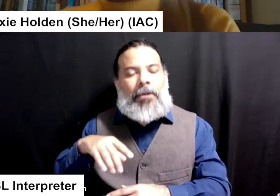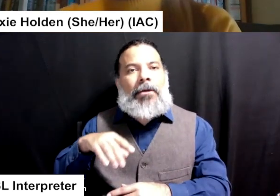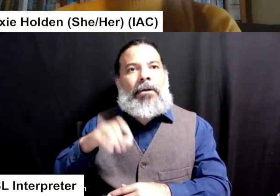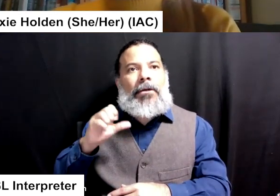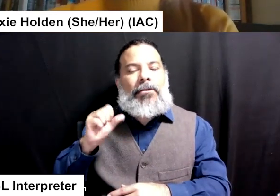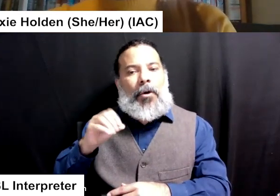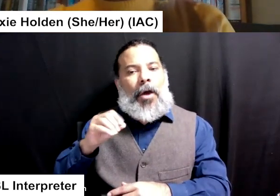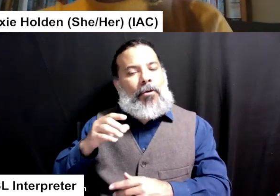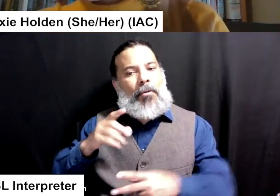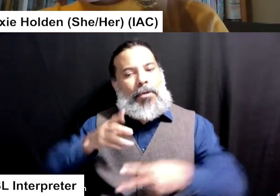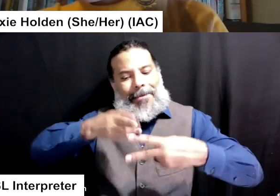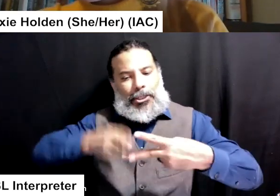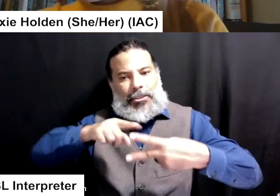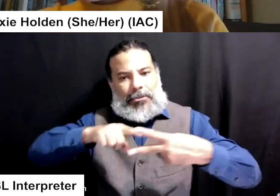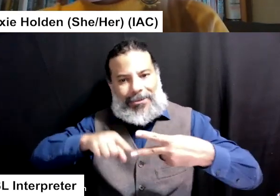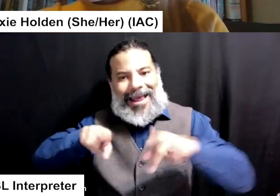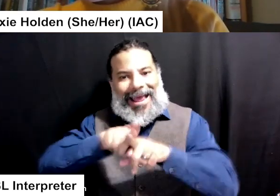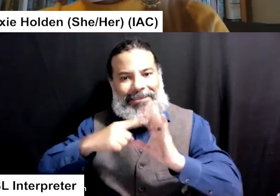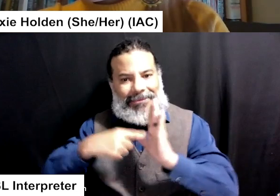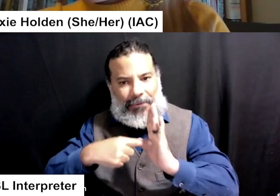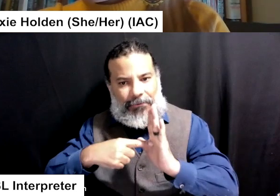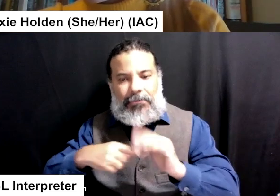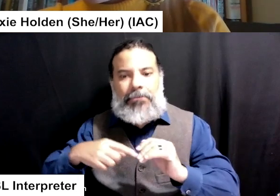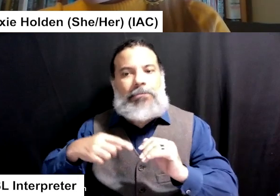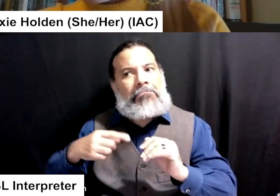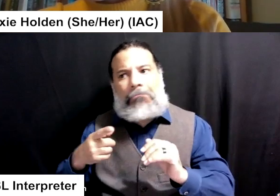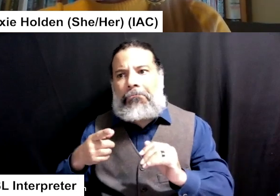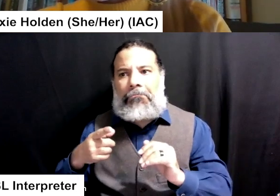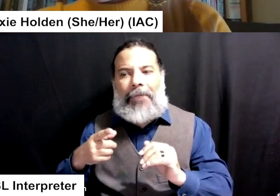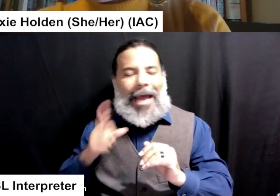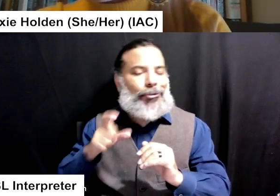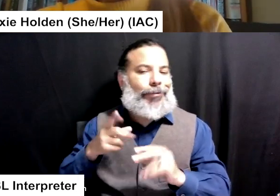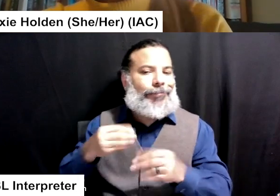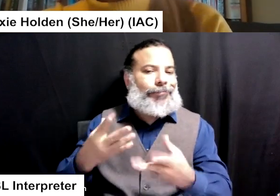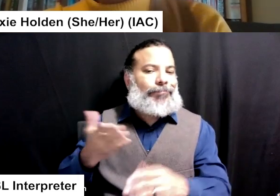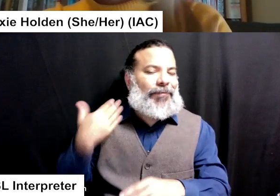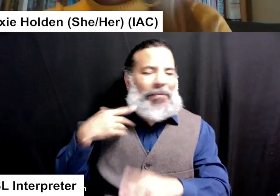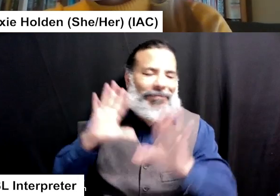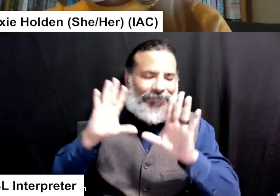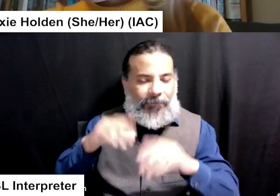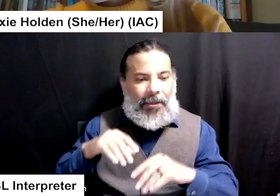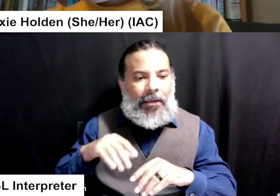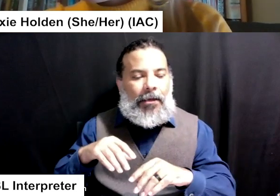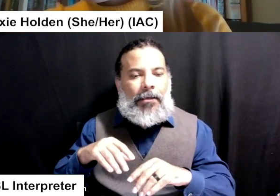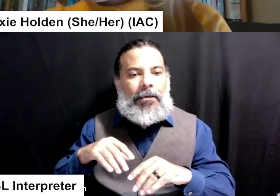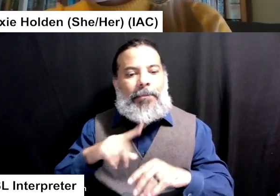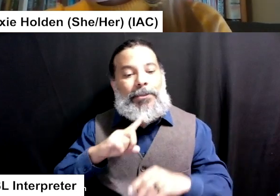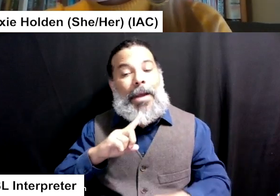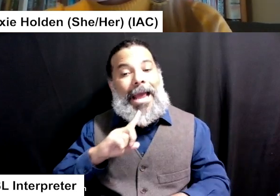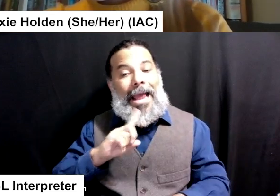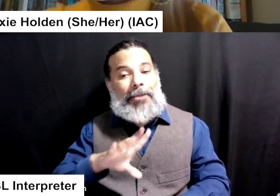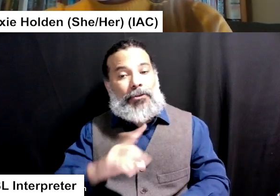those two as examples that I should have brought up earlier. But to answer your